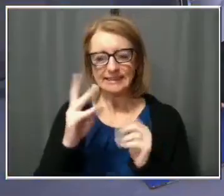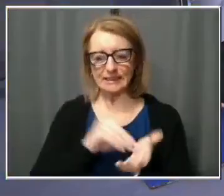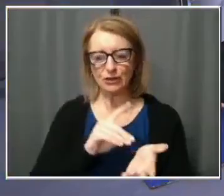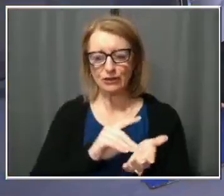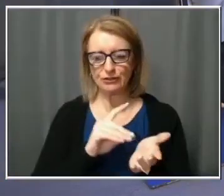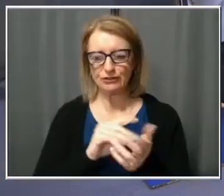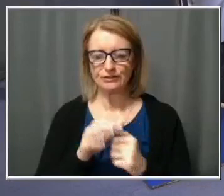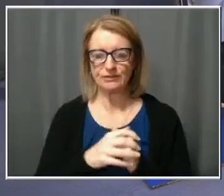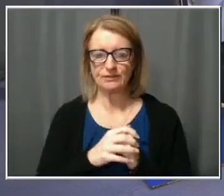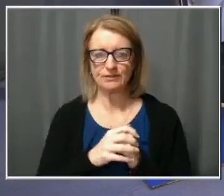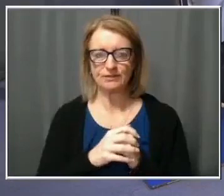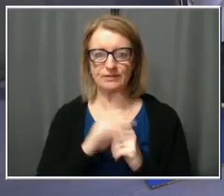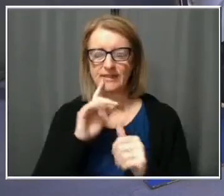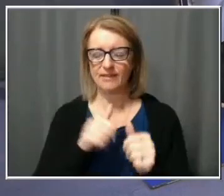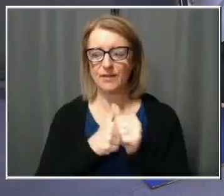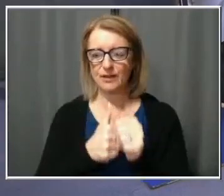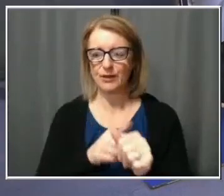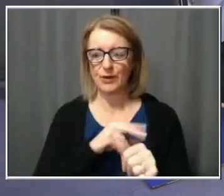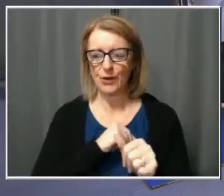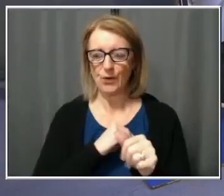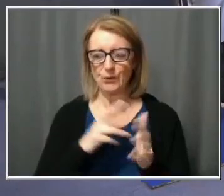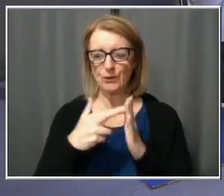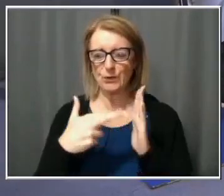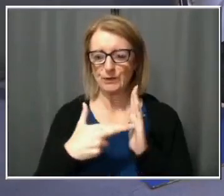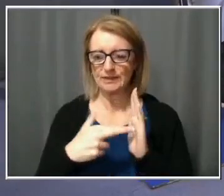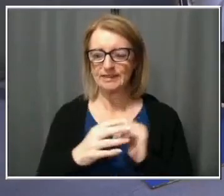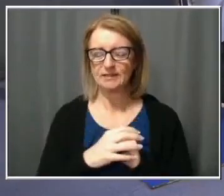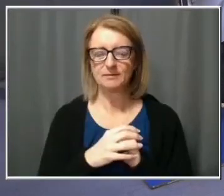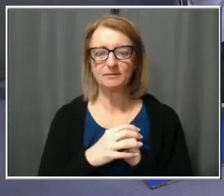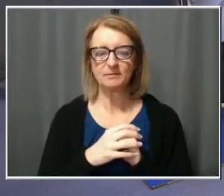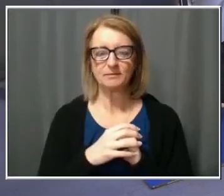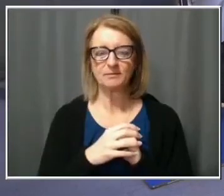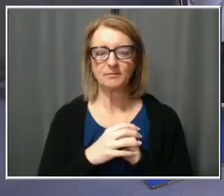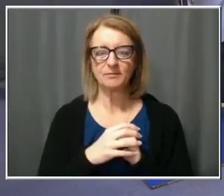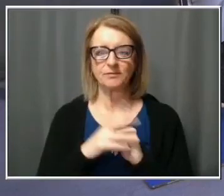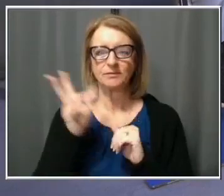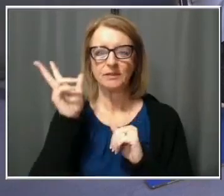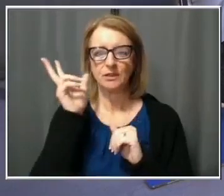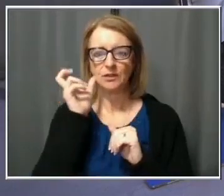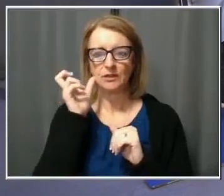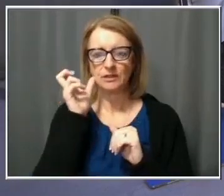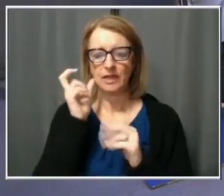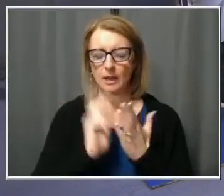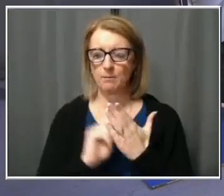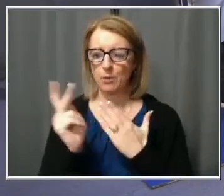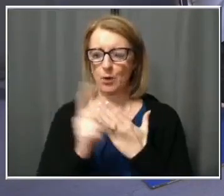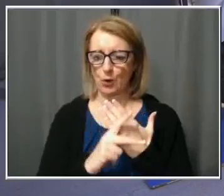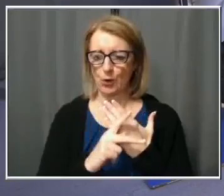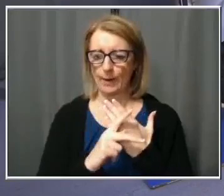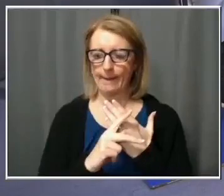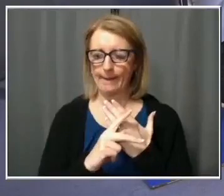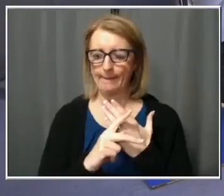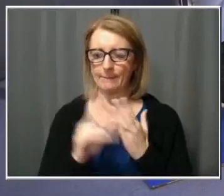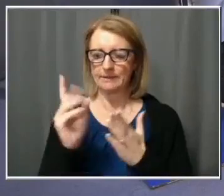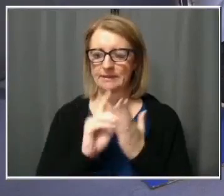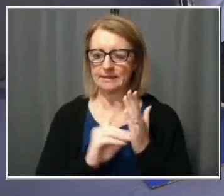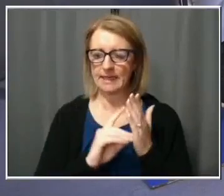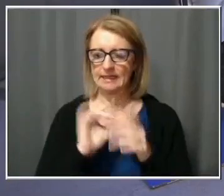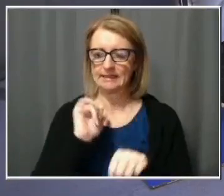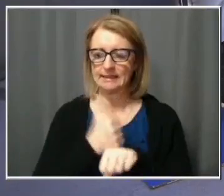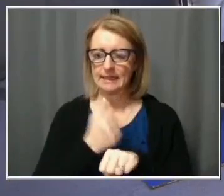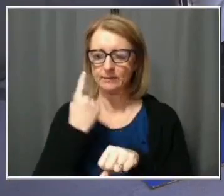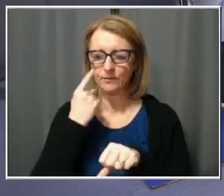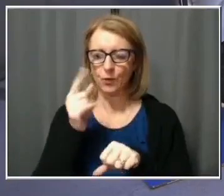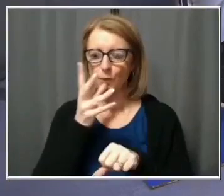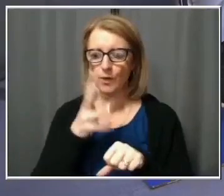your own rules that you would tell a patient, right? Yeah. So had you heard of a program that was designed just for women? Did you even